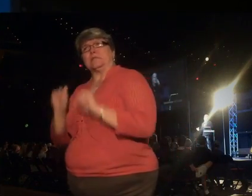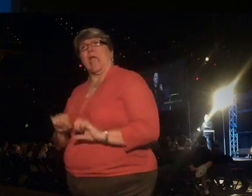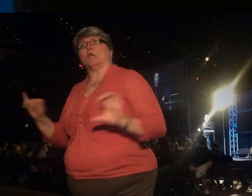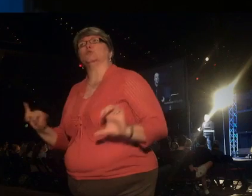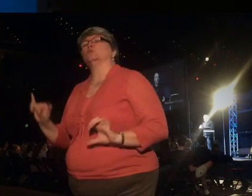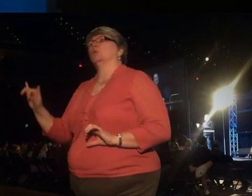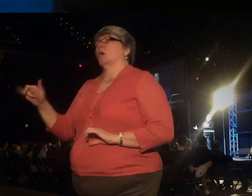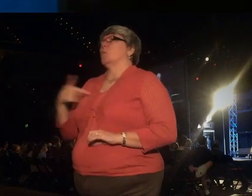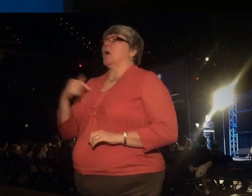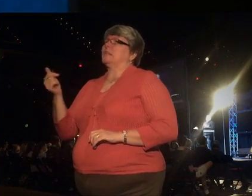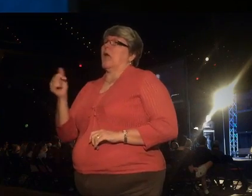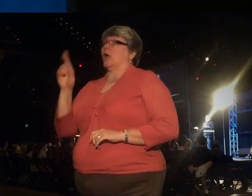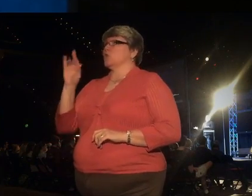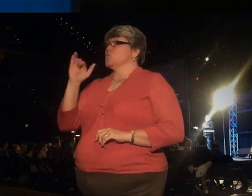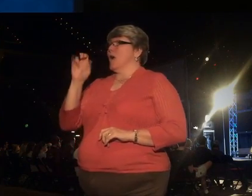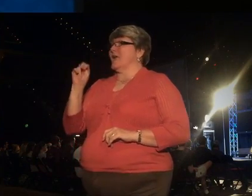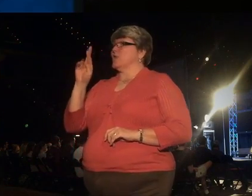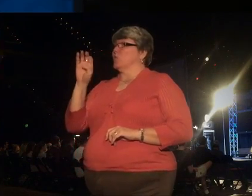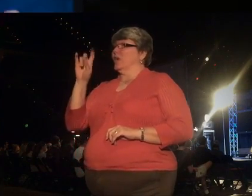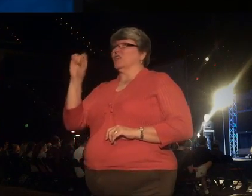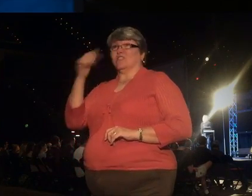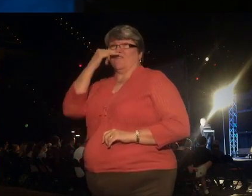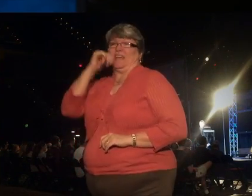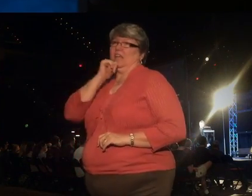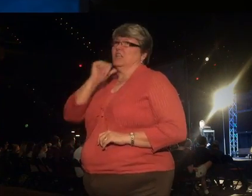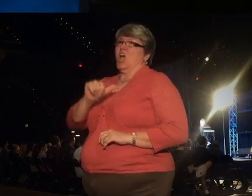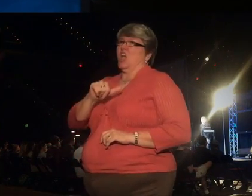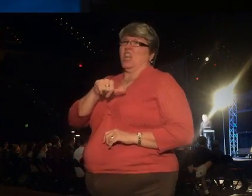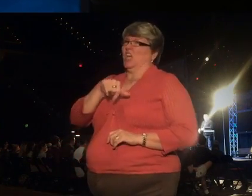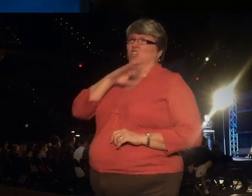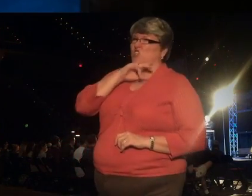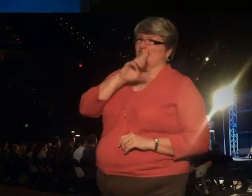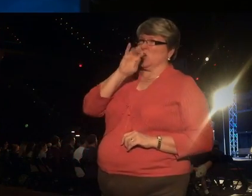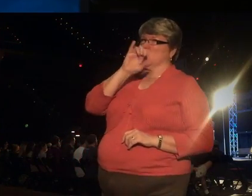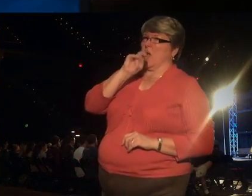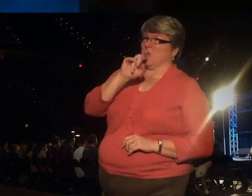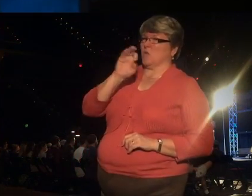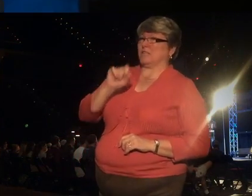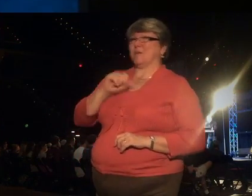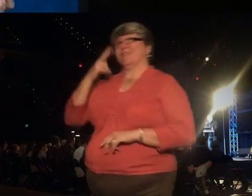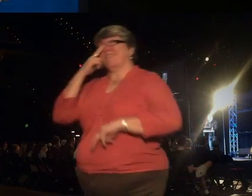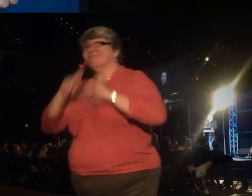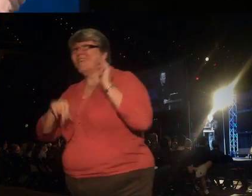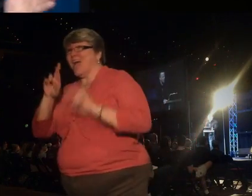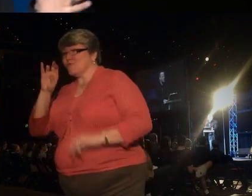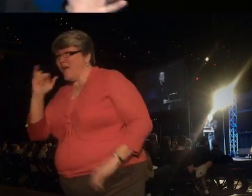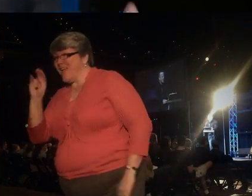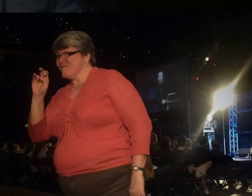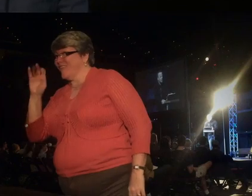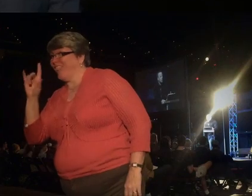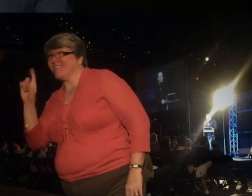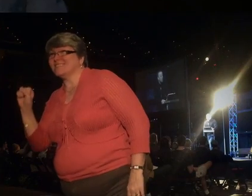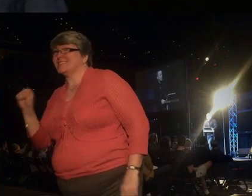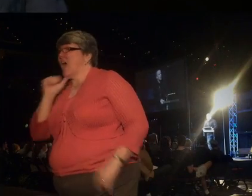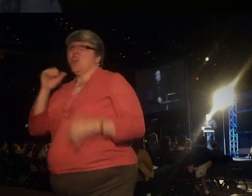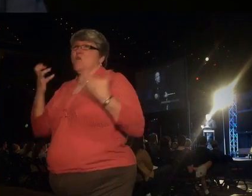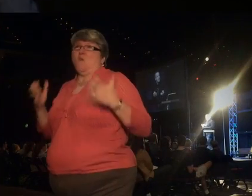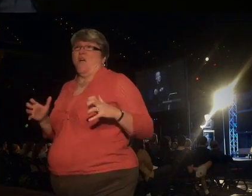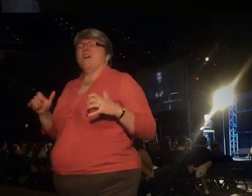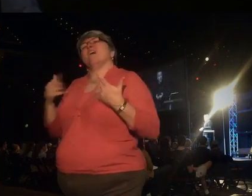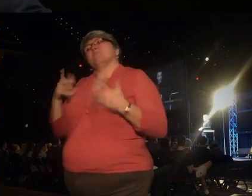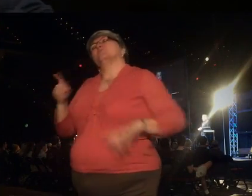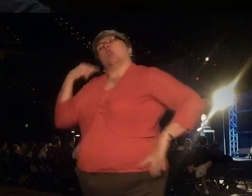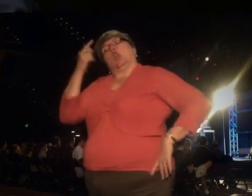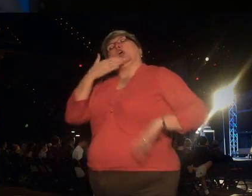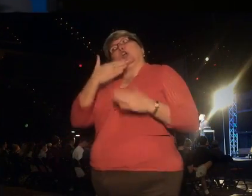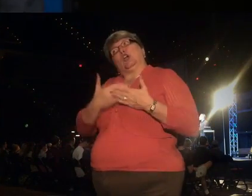serious. I want him to be like Ryan Reynolds funny, but like not like dirty Ryan Reynolds, but like fun Ryan Reynolds, that kind of thing. So I don't want him, I